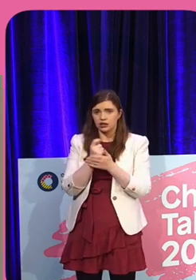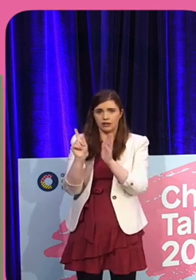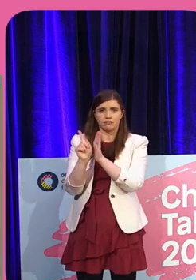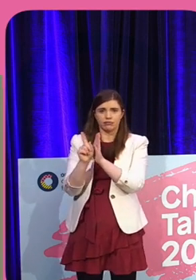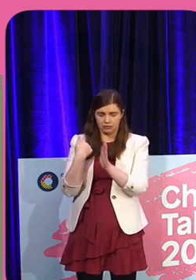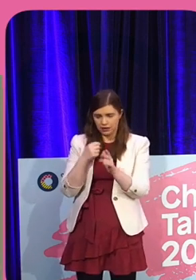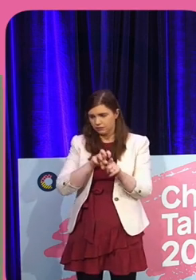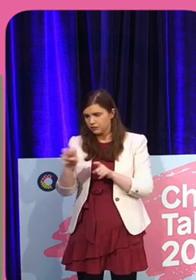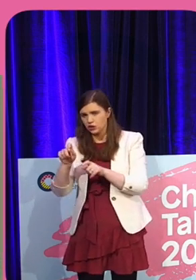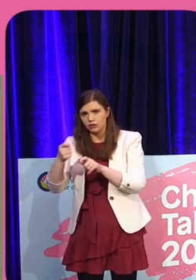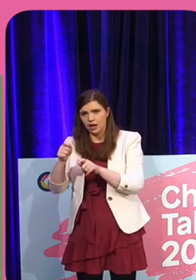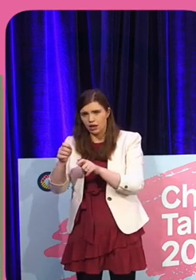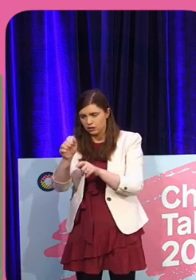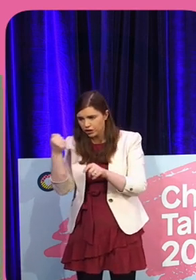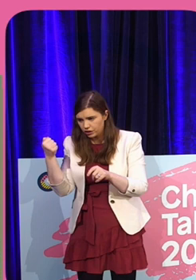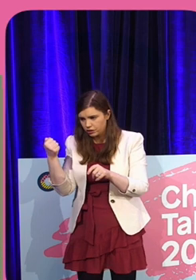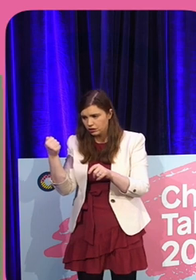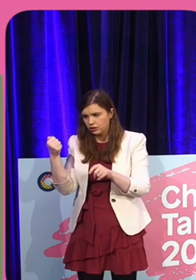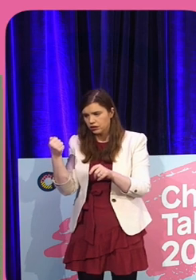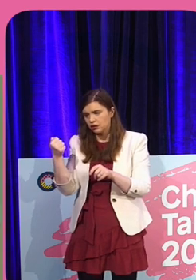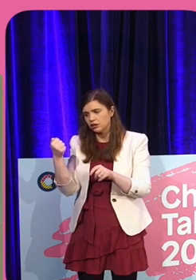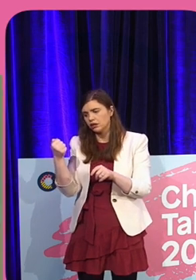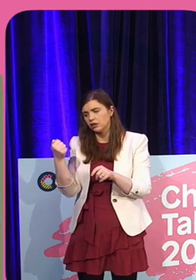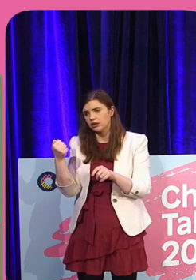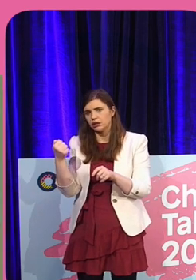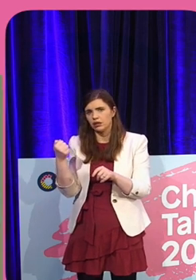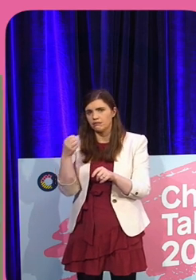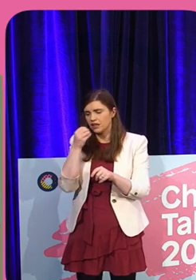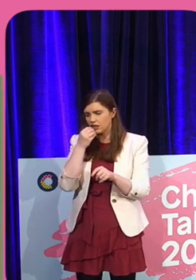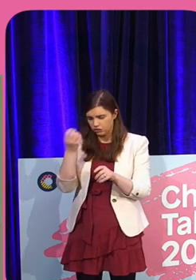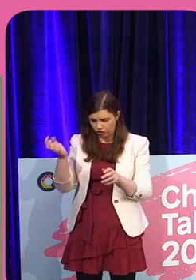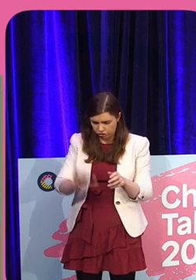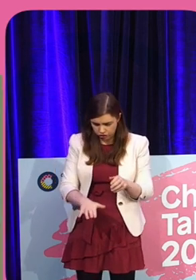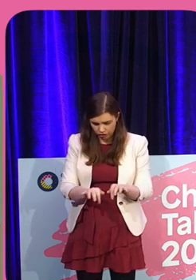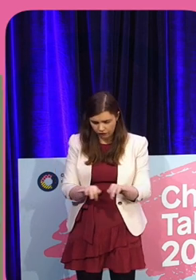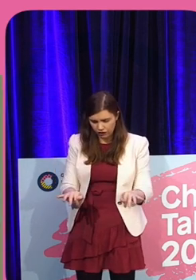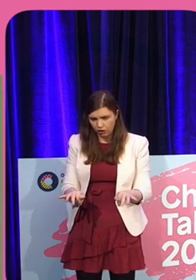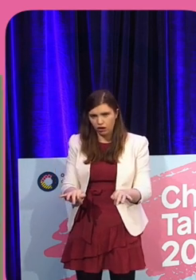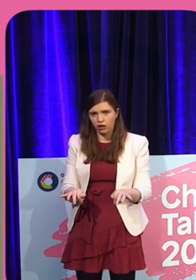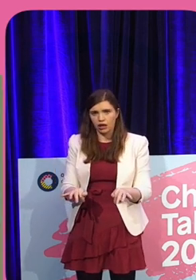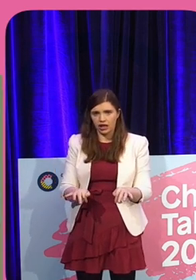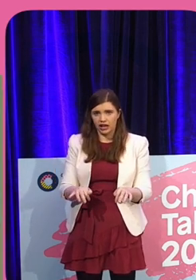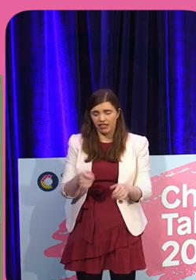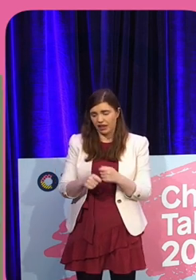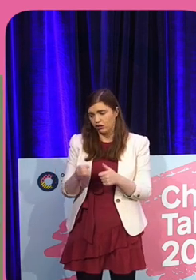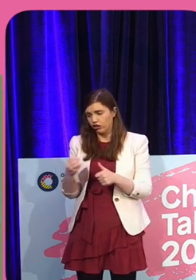locker. But oh no, my lunch had fallen right onto the floor, and it was being kicked about like a